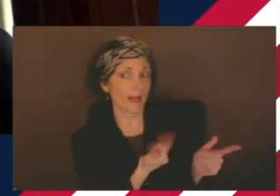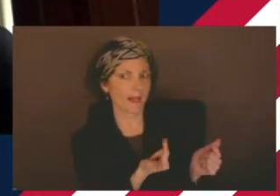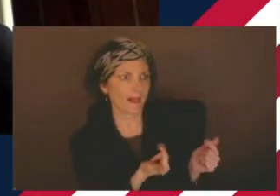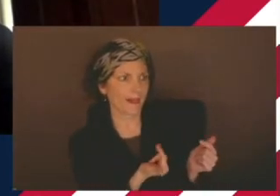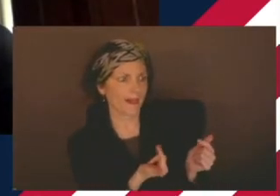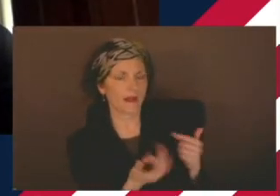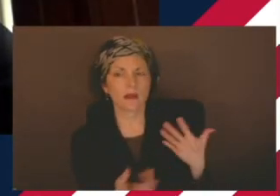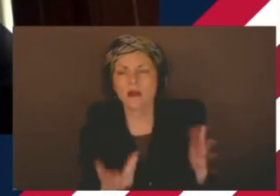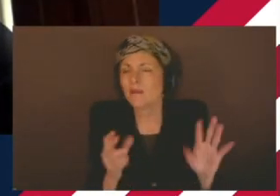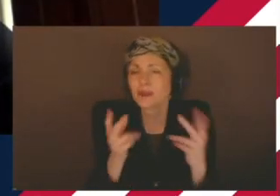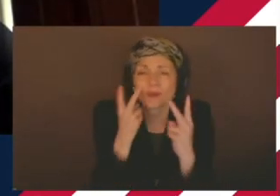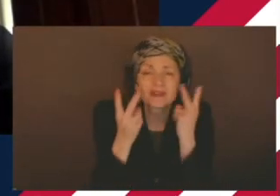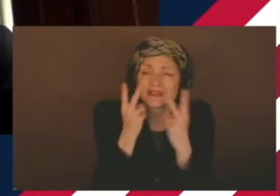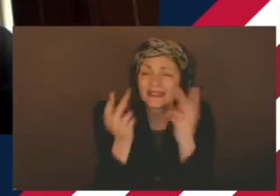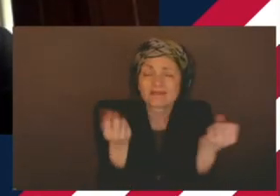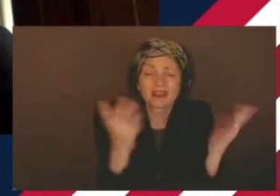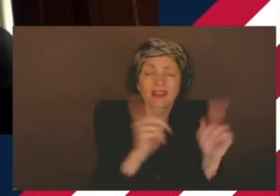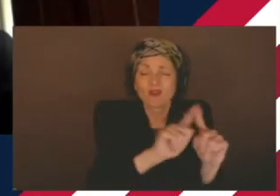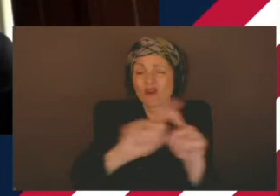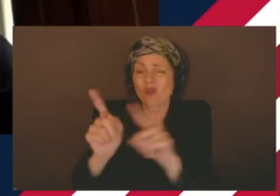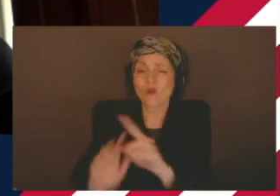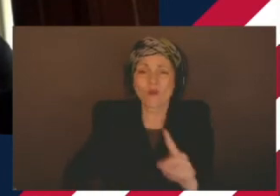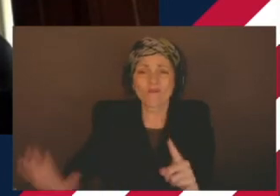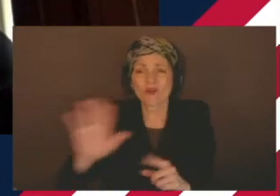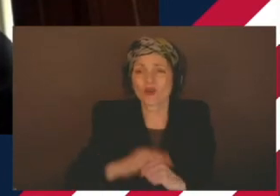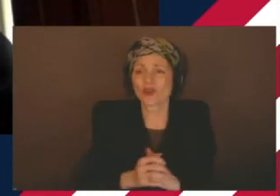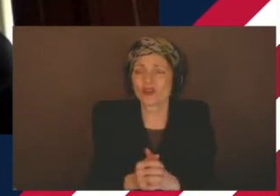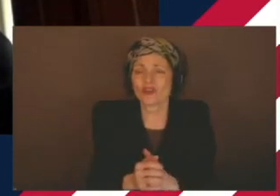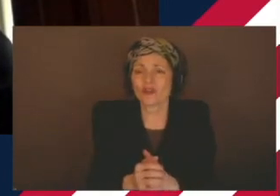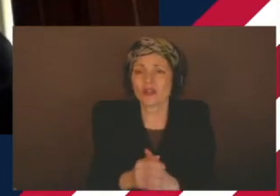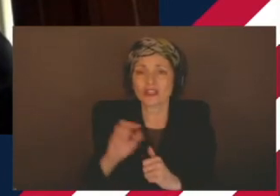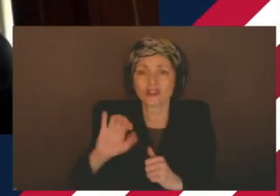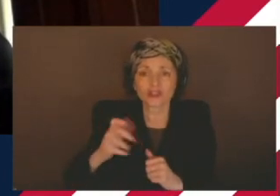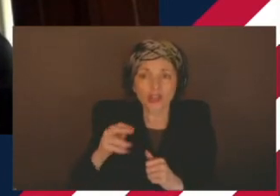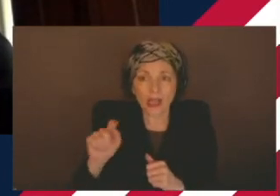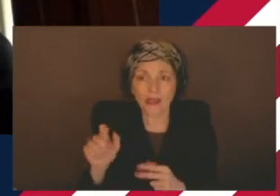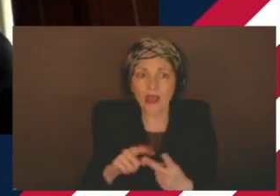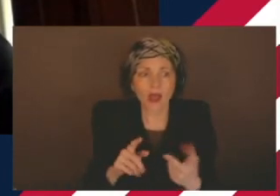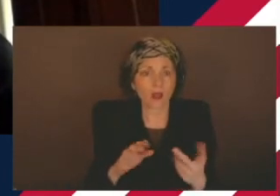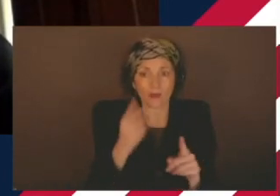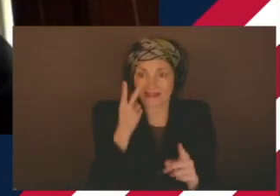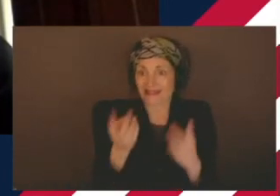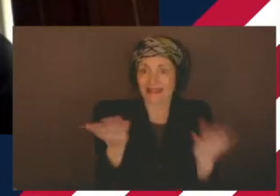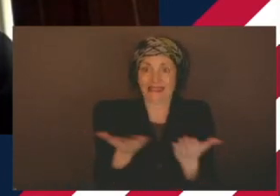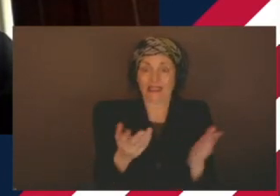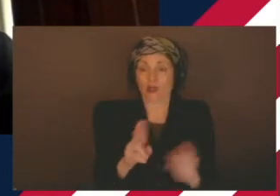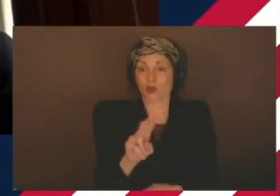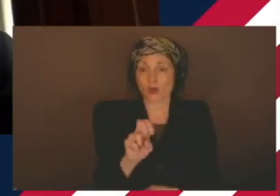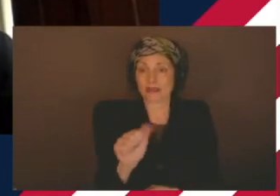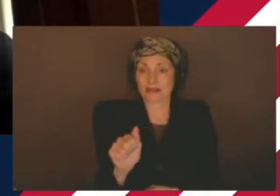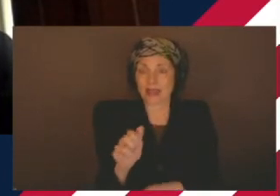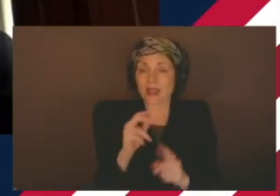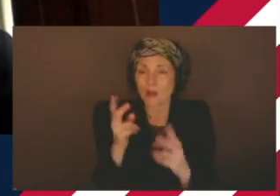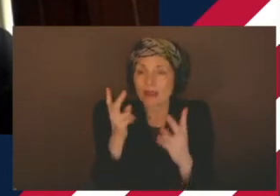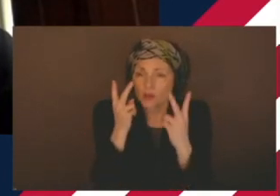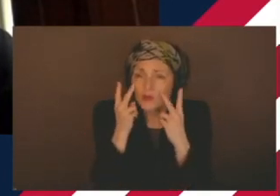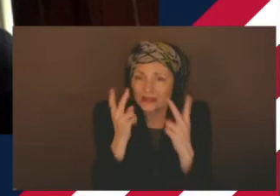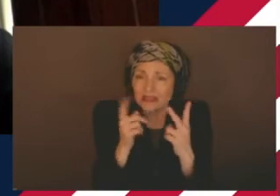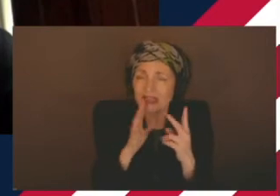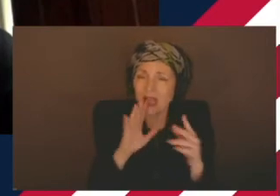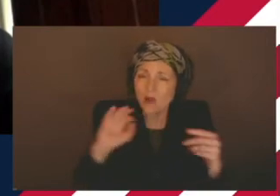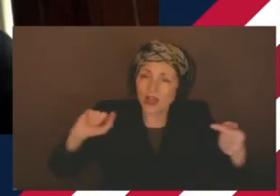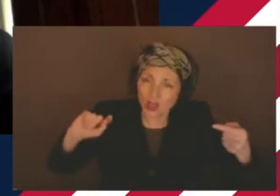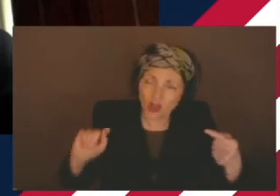as there's been cases here in the United States, it's extraordinarily important that we understand the deeply corrupting effect that has on